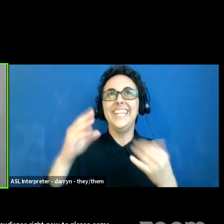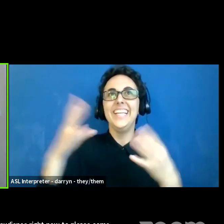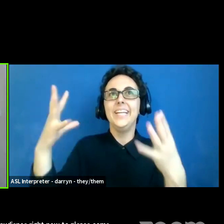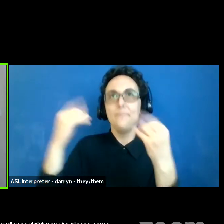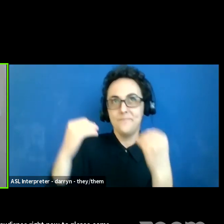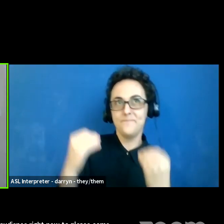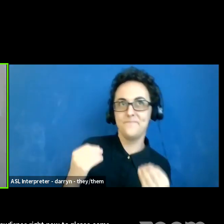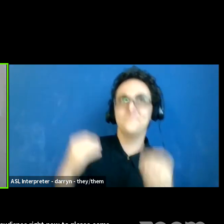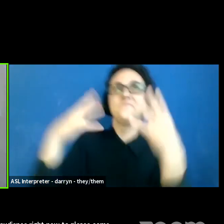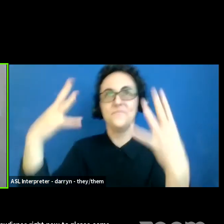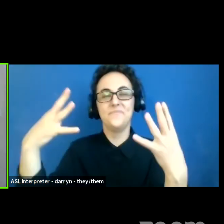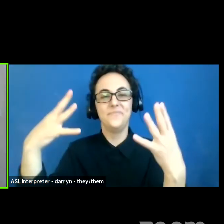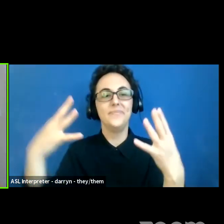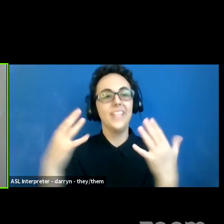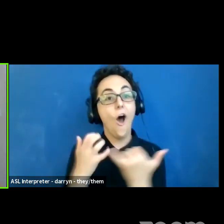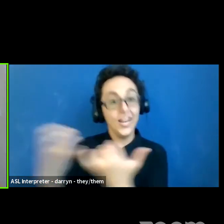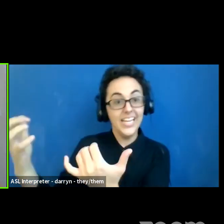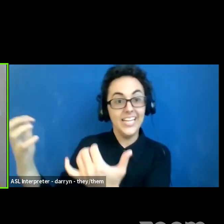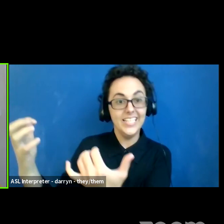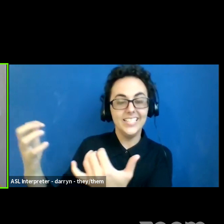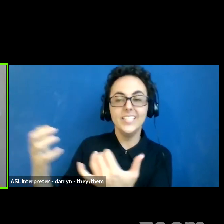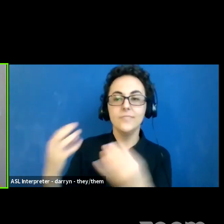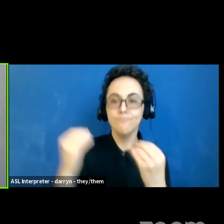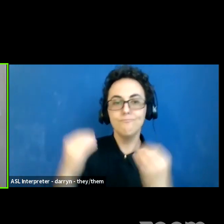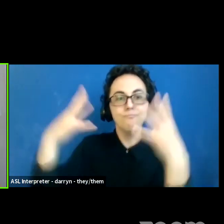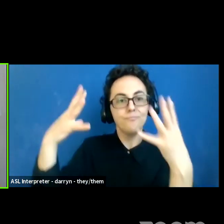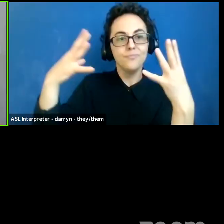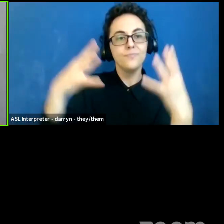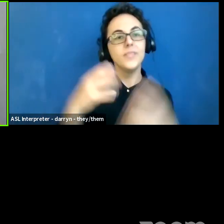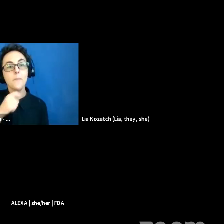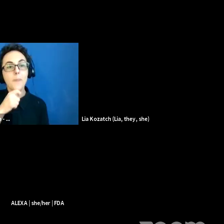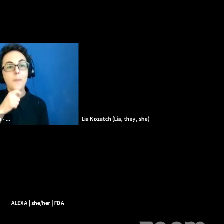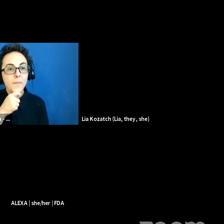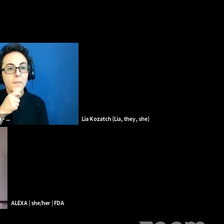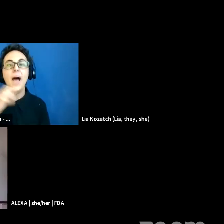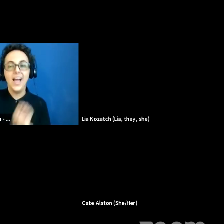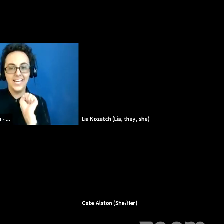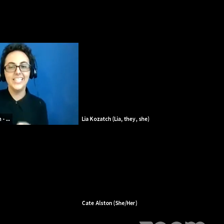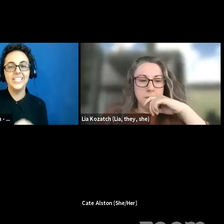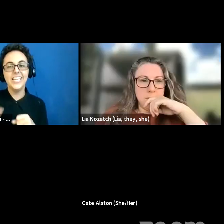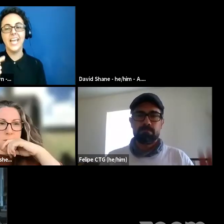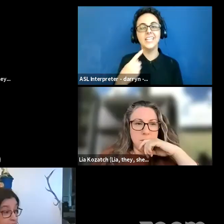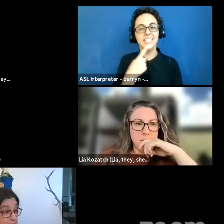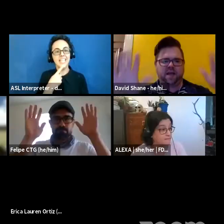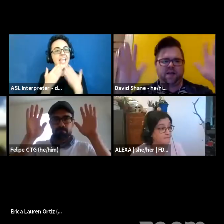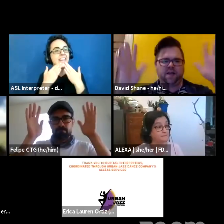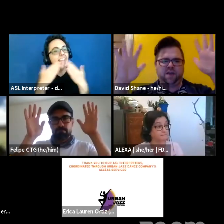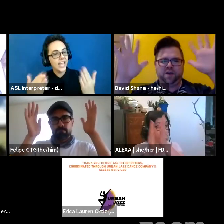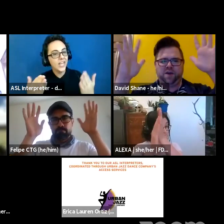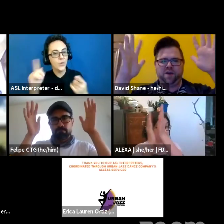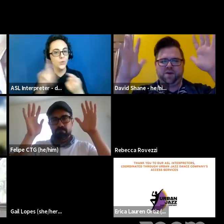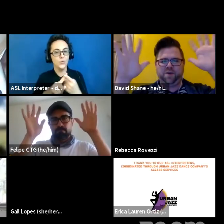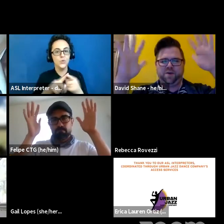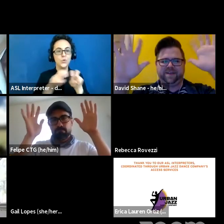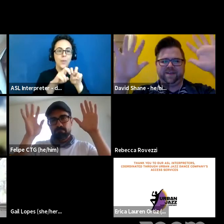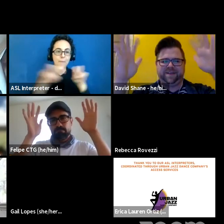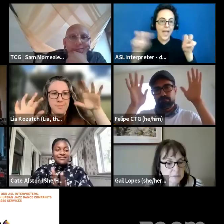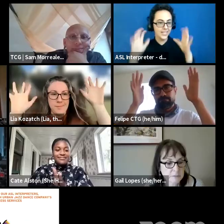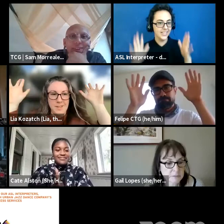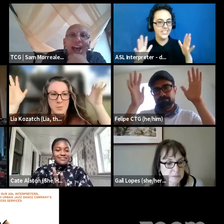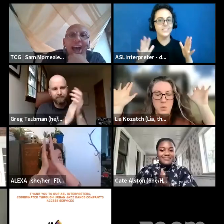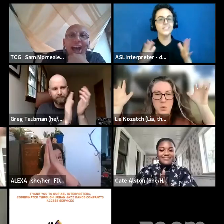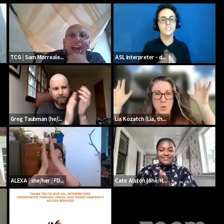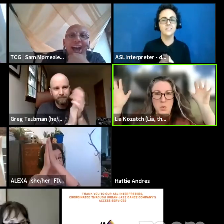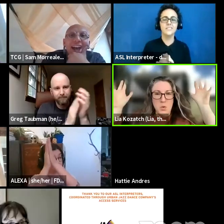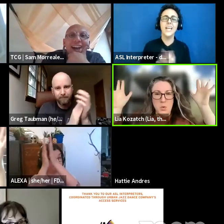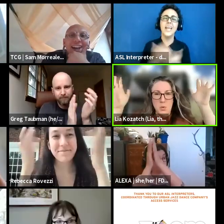your camera and microphones to show your gratitude for these amazing panelists. Thank you for your time and brilliance. Make some noise, people.